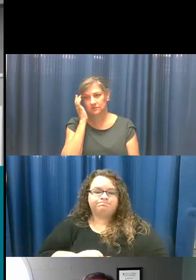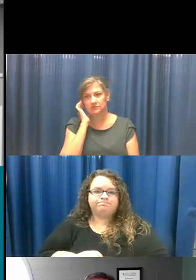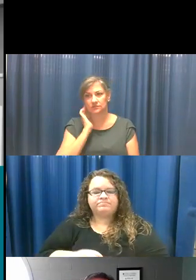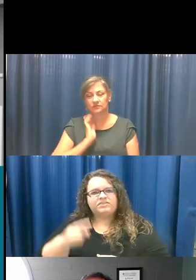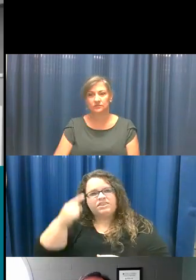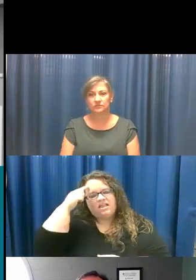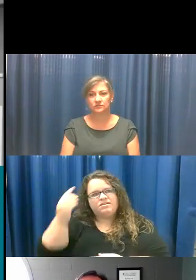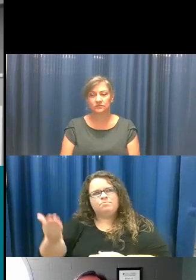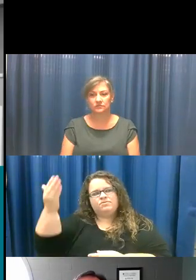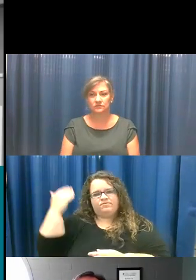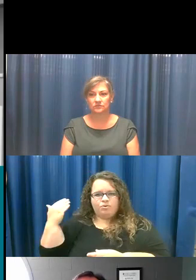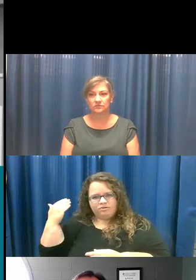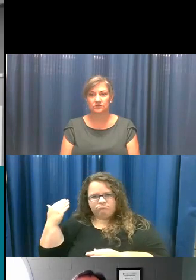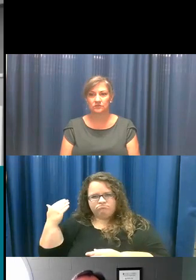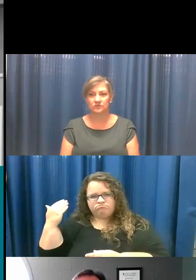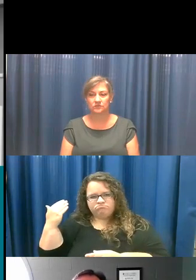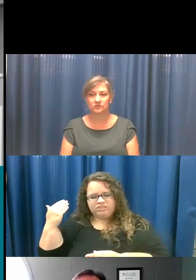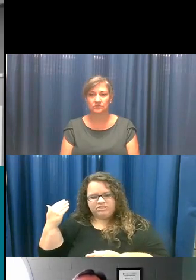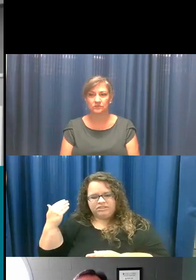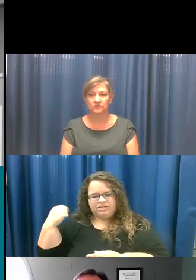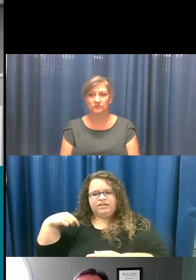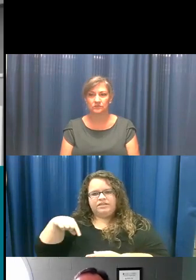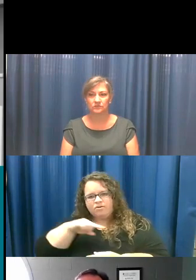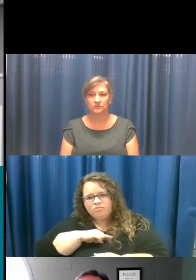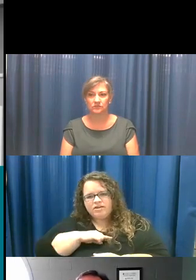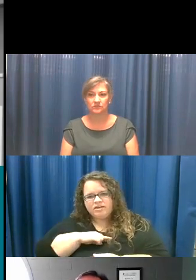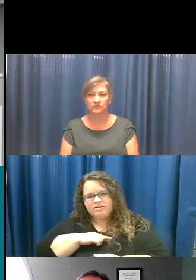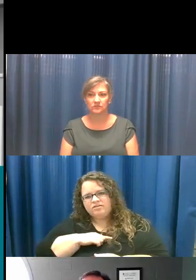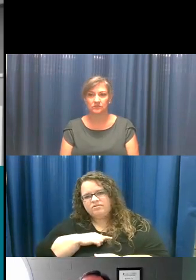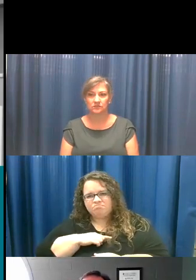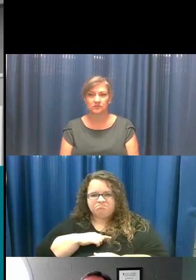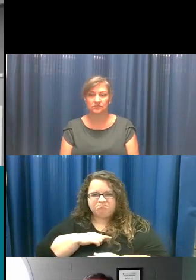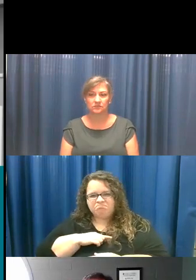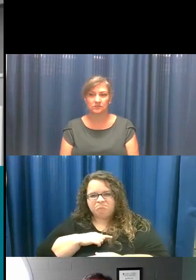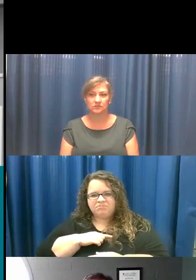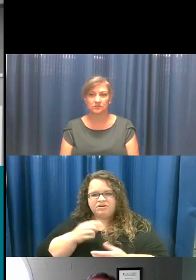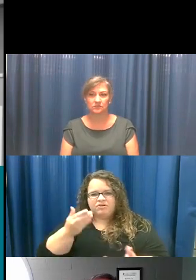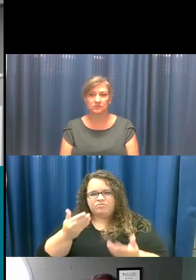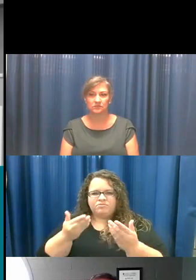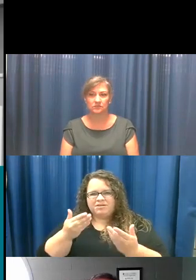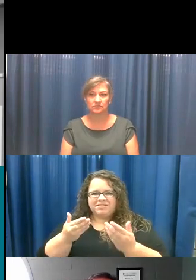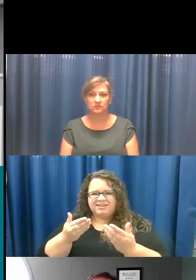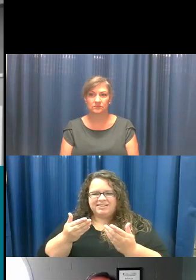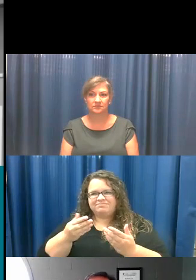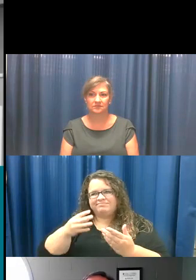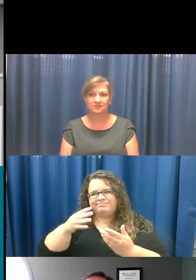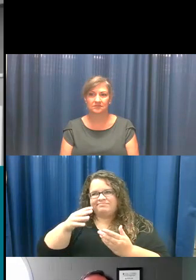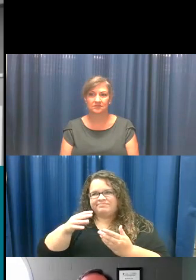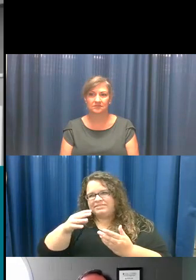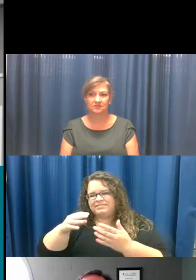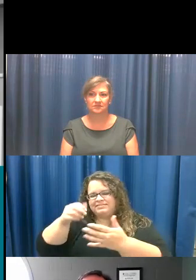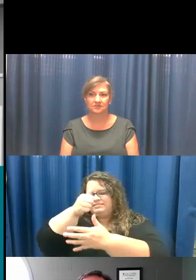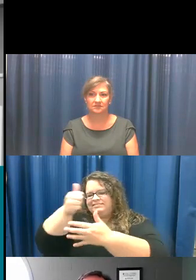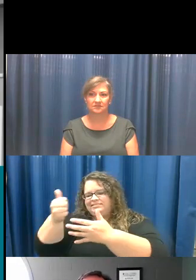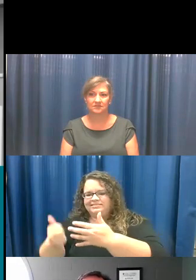we operated in a way that diversity, equity, inclusion was perhaps somewhat tangential to our